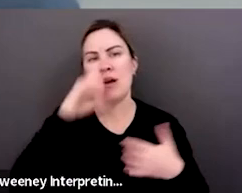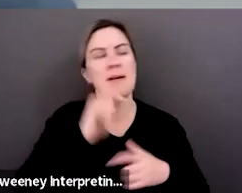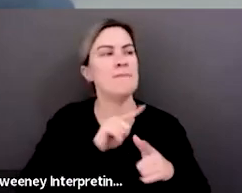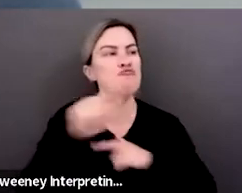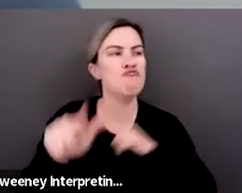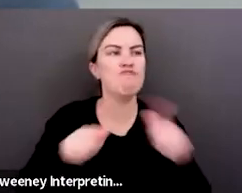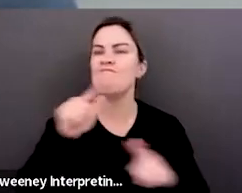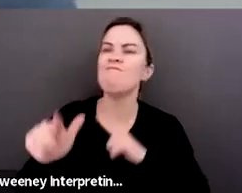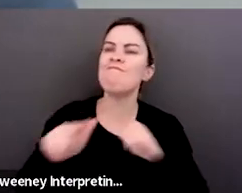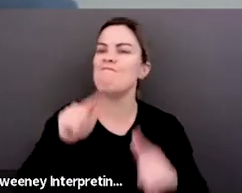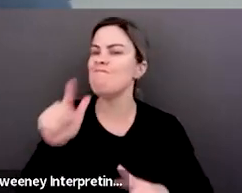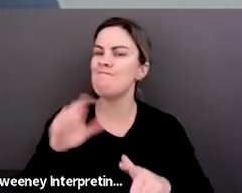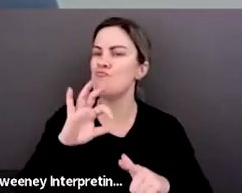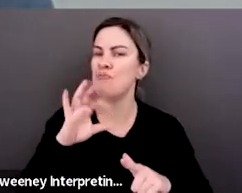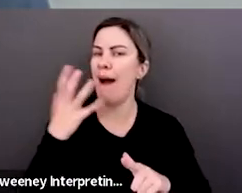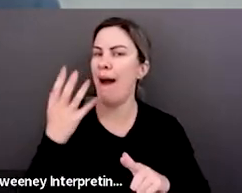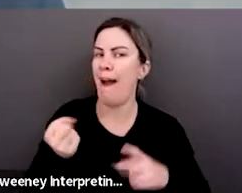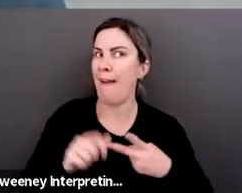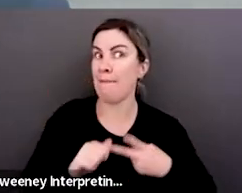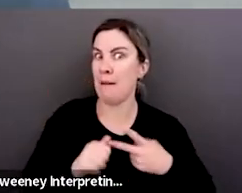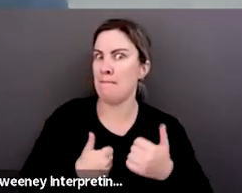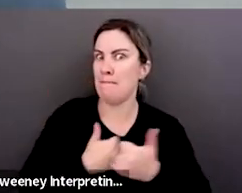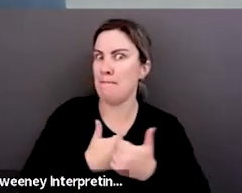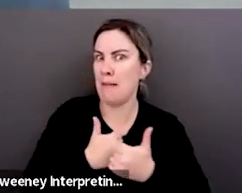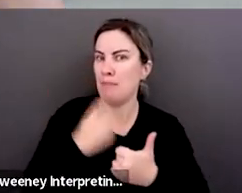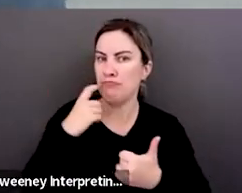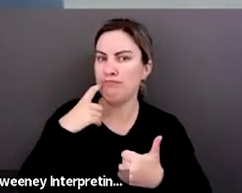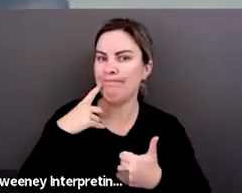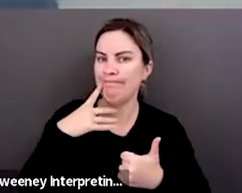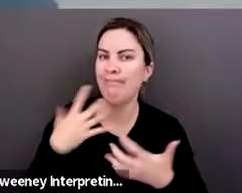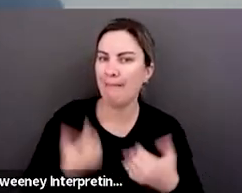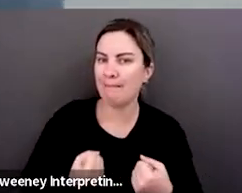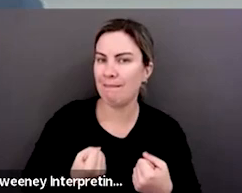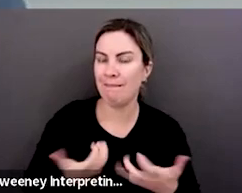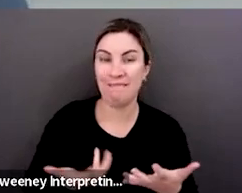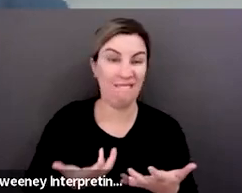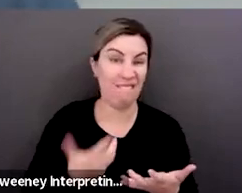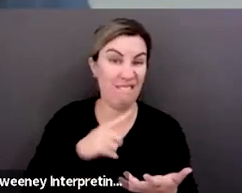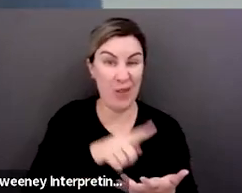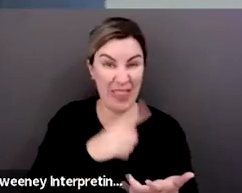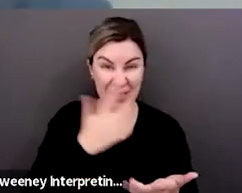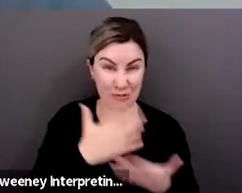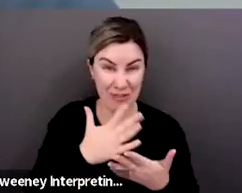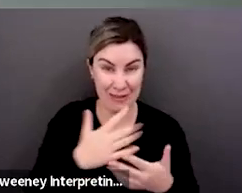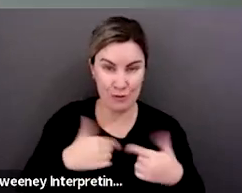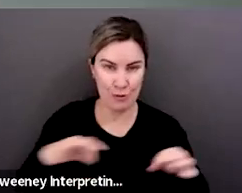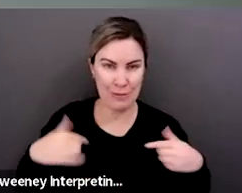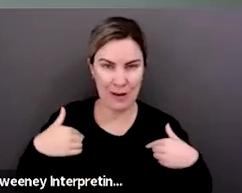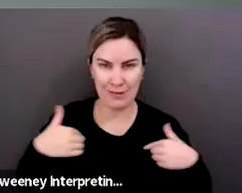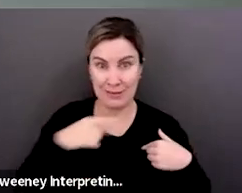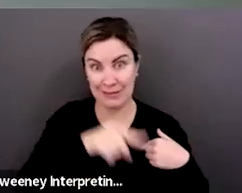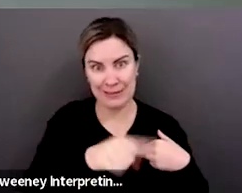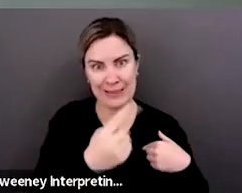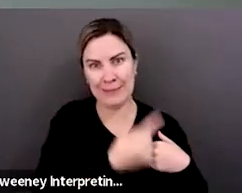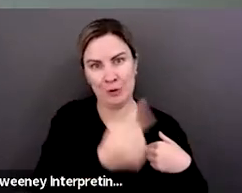this there and I know it's a bit of a backup. So things like that, that's the creativity. It's not us, it's the individuals. Well, I